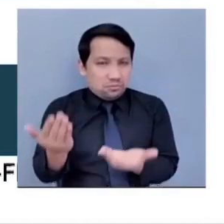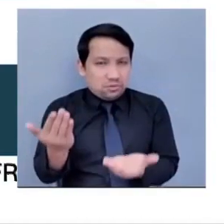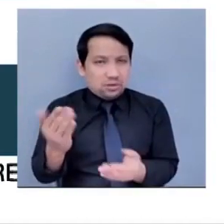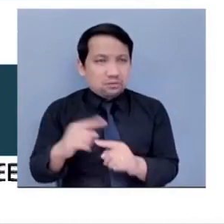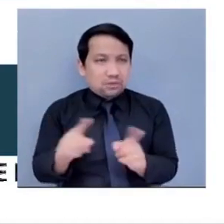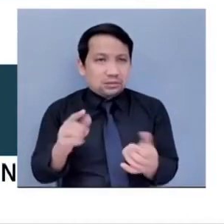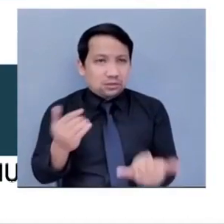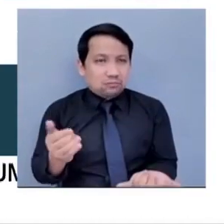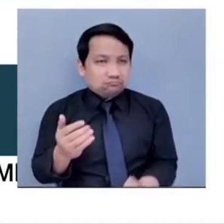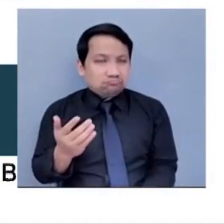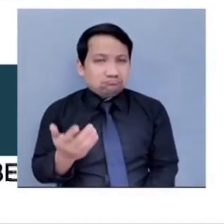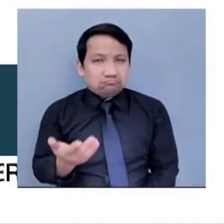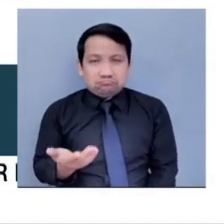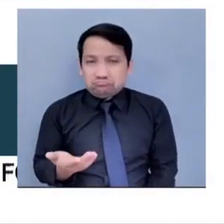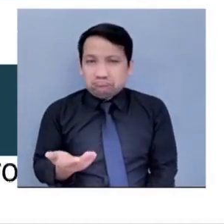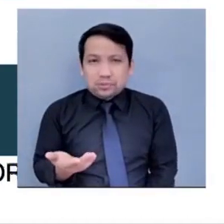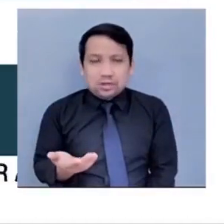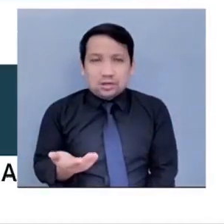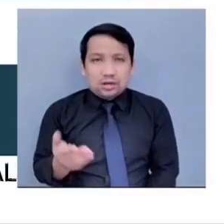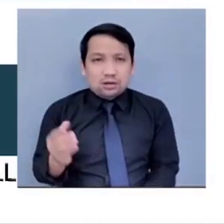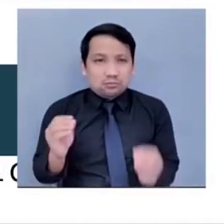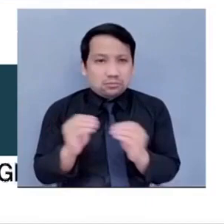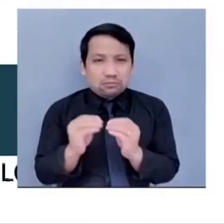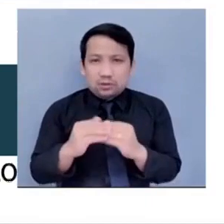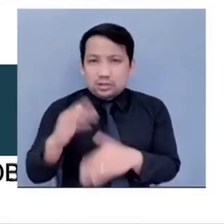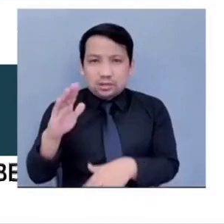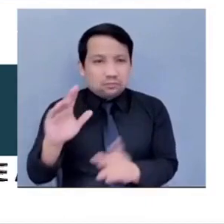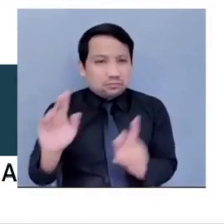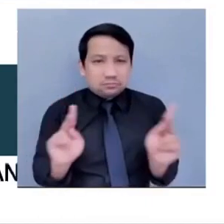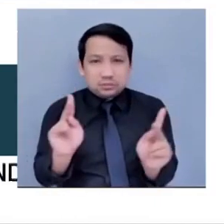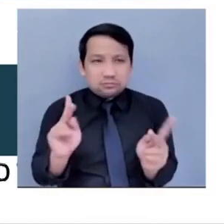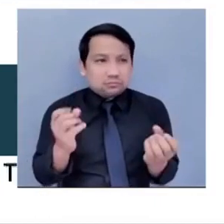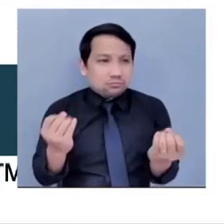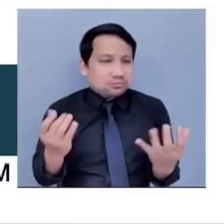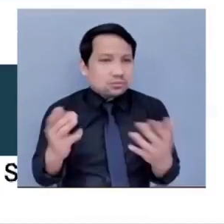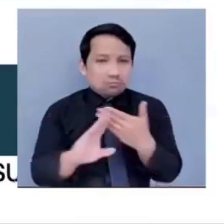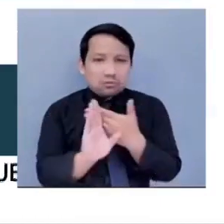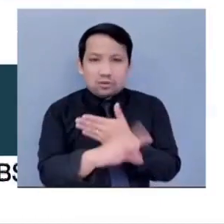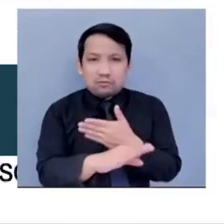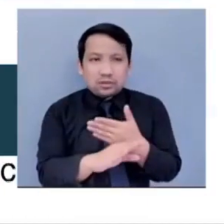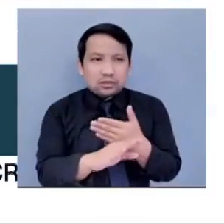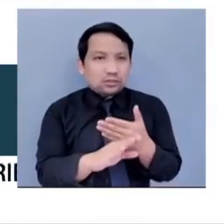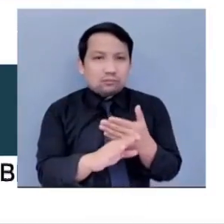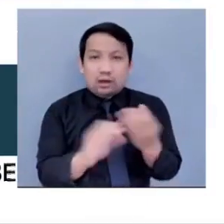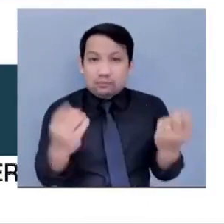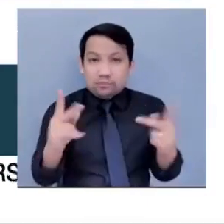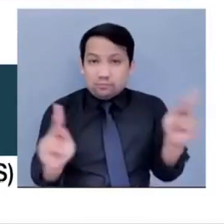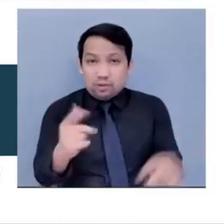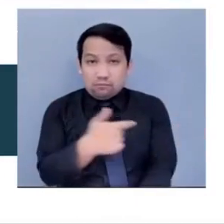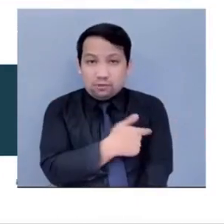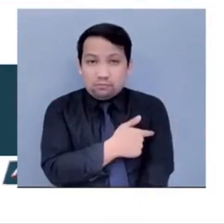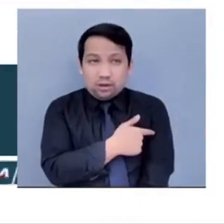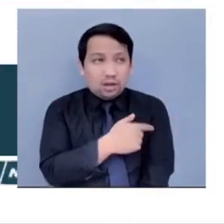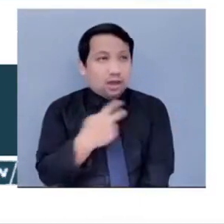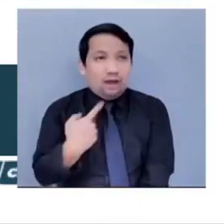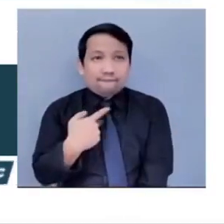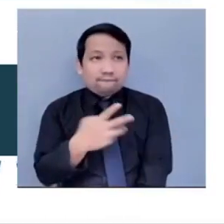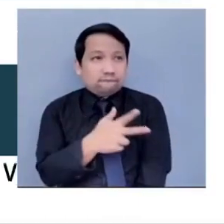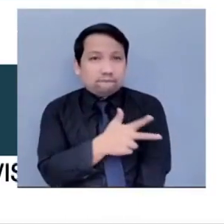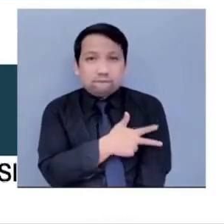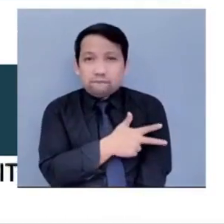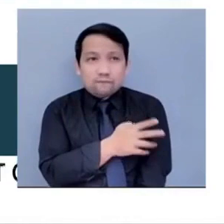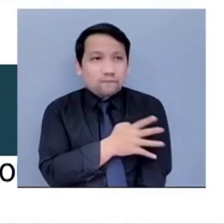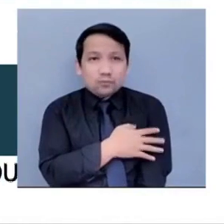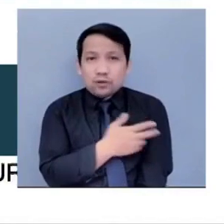already a large number of people fully vaccinated and even boosted. And of course, the country has yet